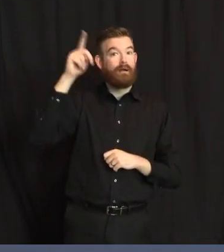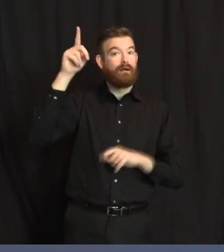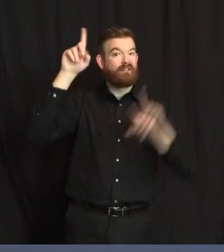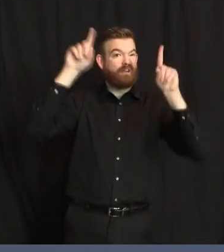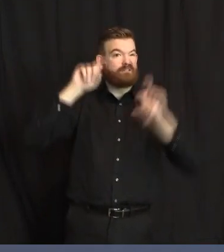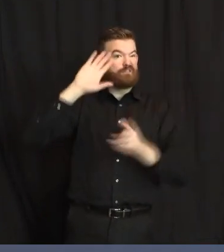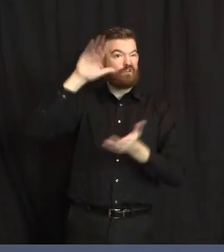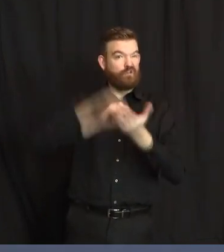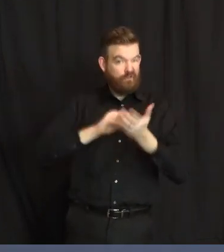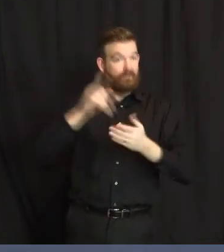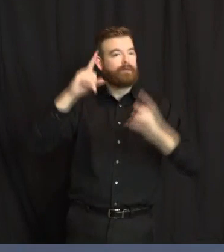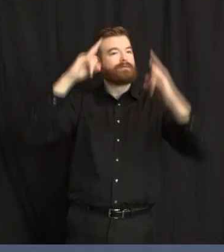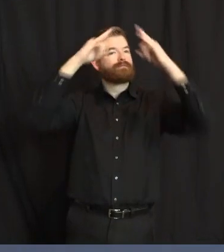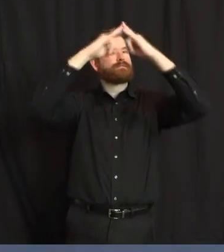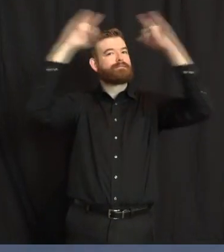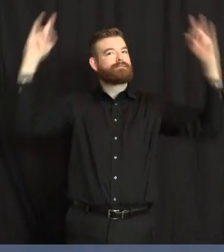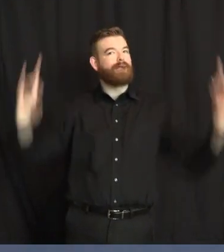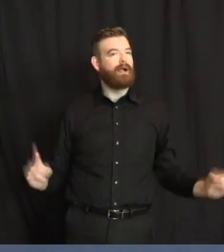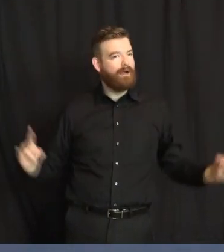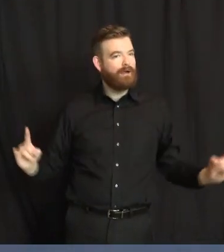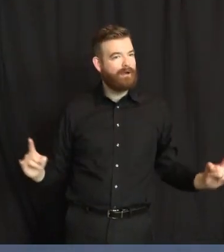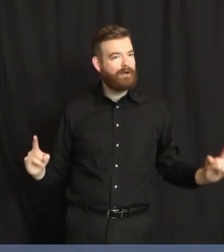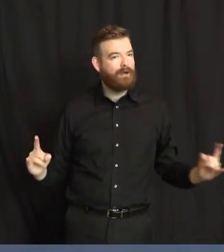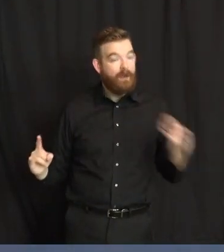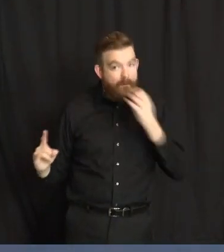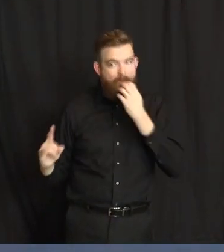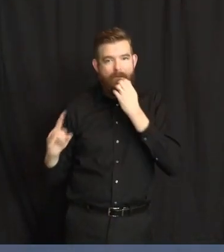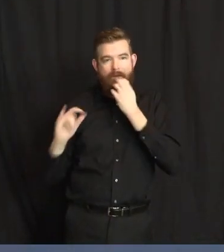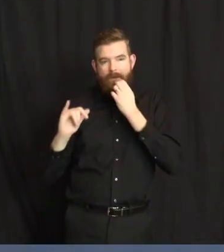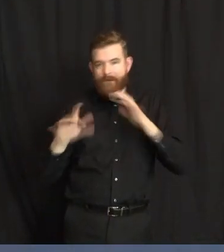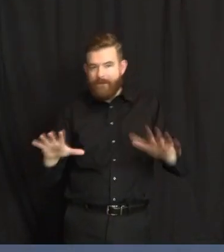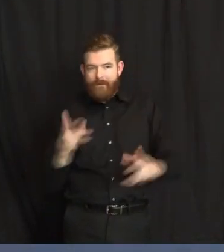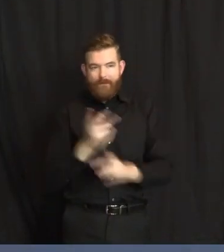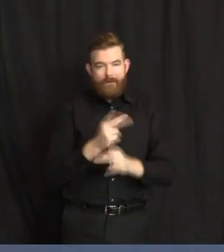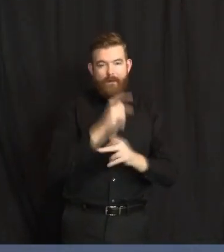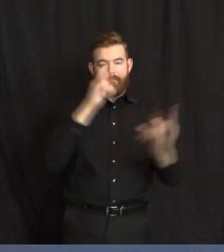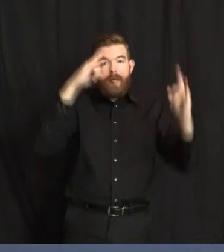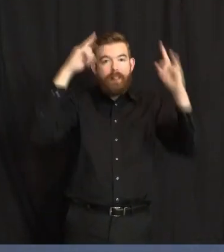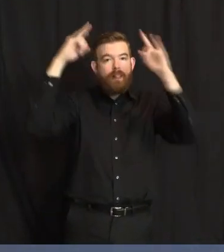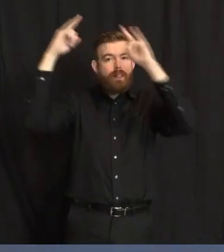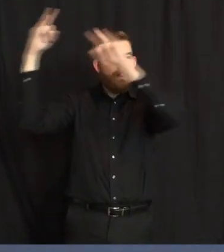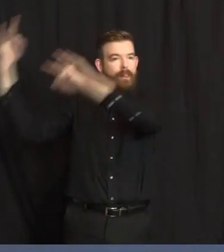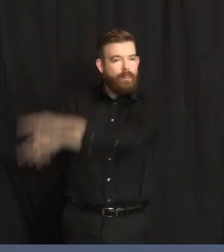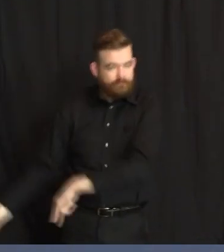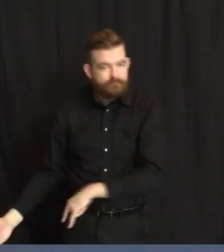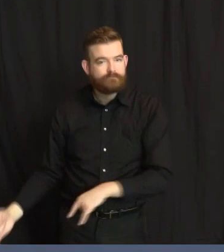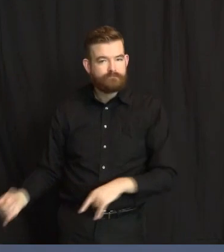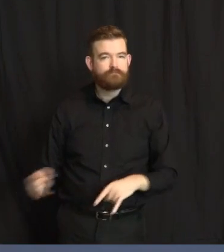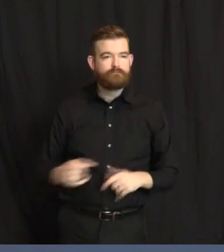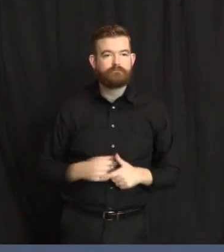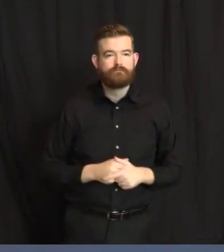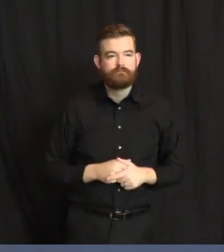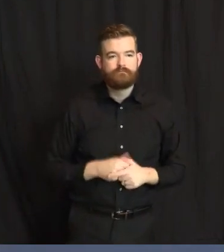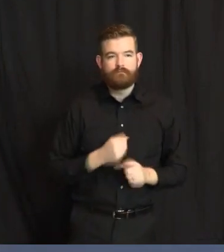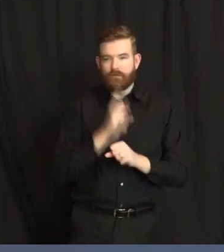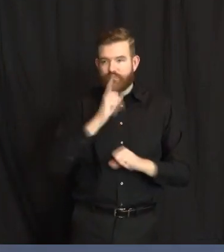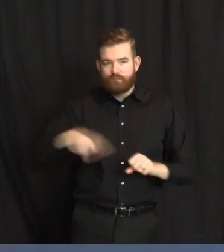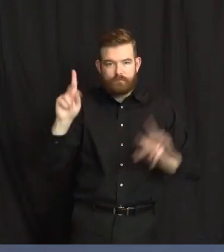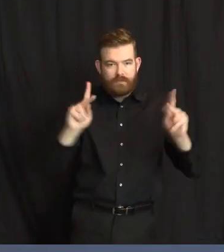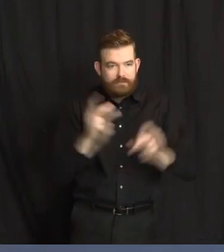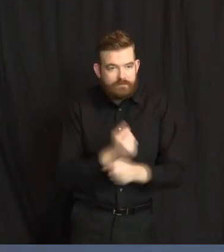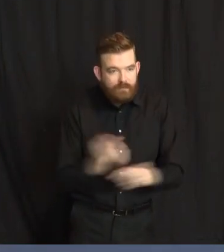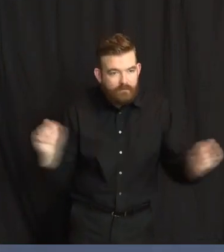we speak, and they're going to kind of try and moderate, that situation to make sure those tents and the people there are, the tents are secured